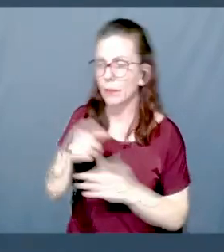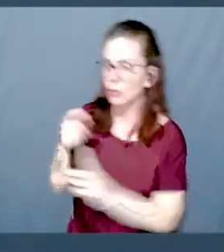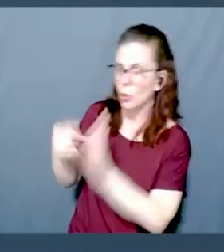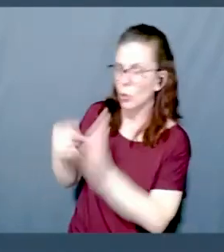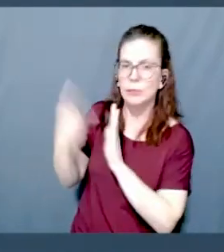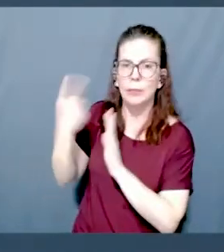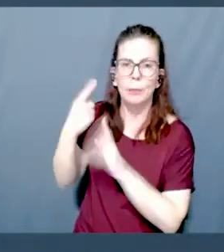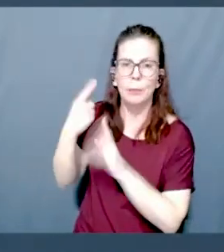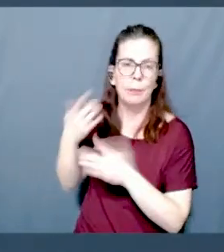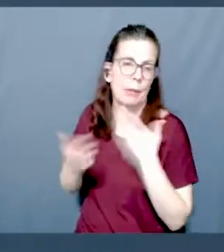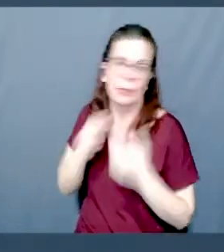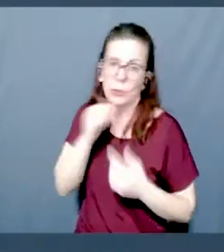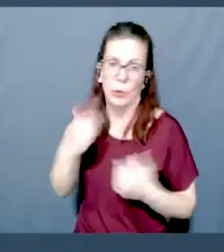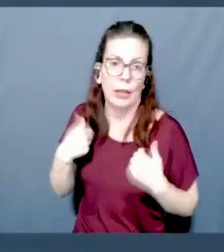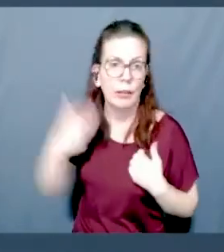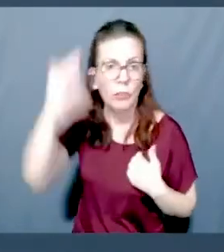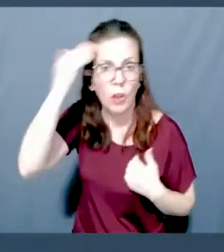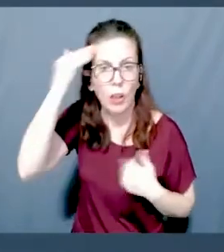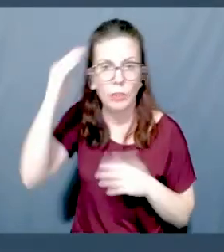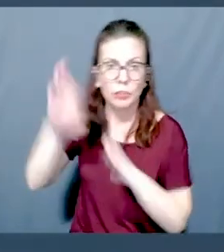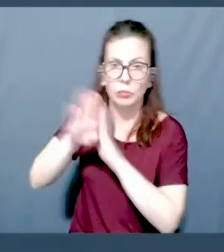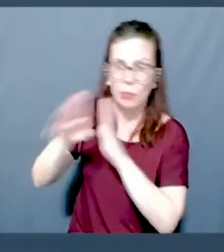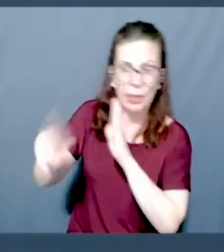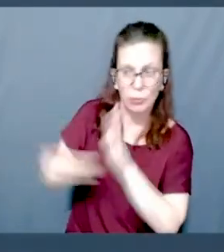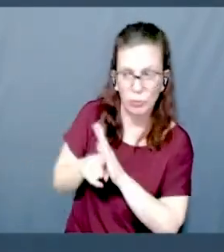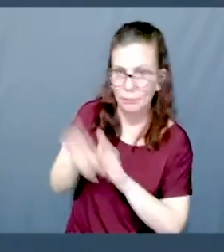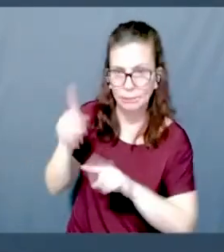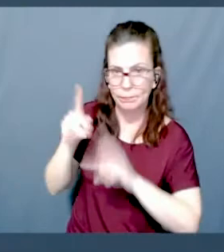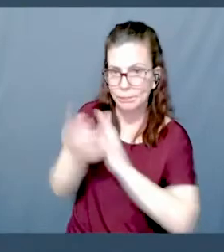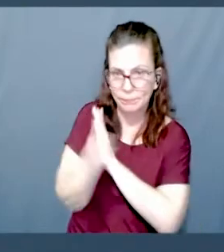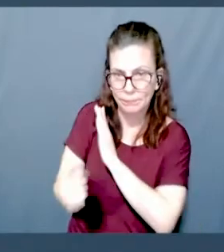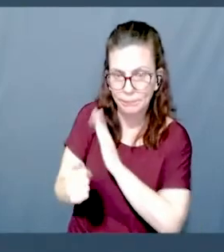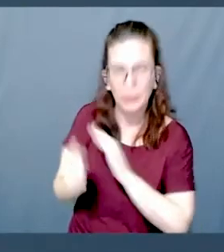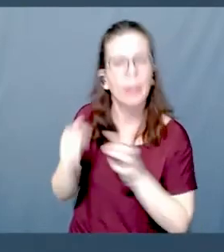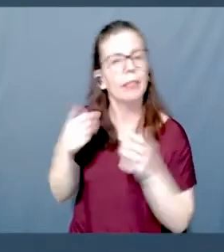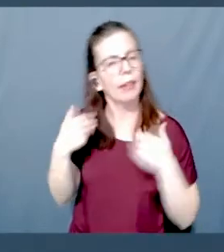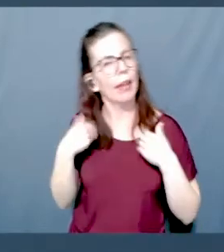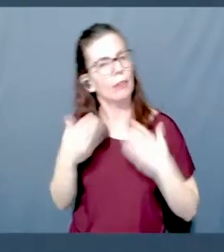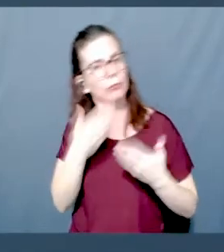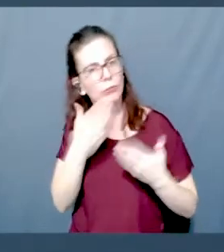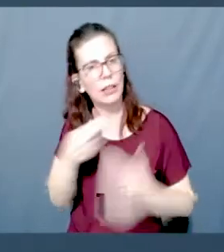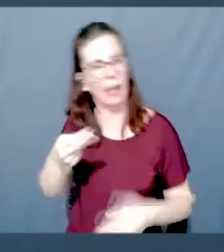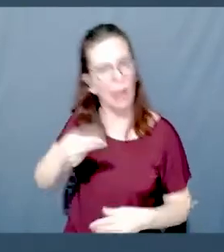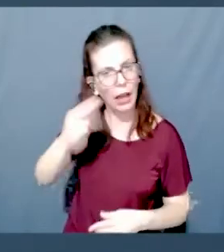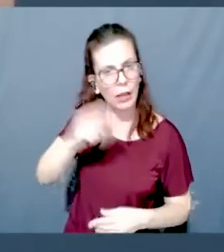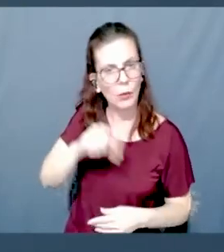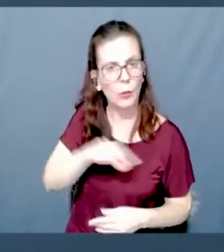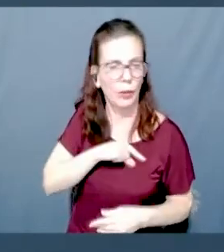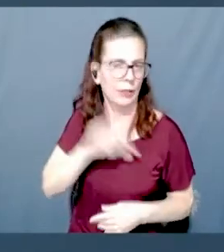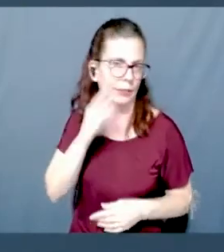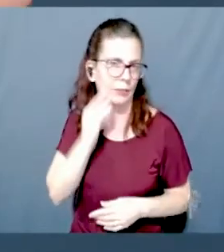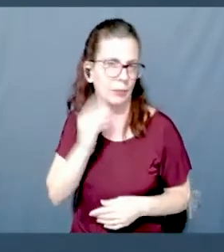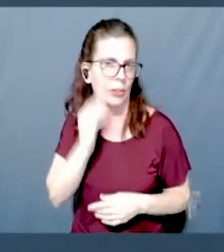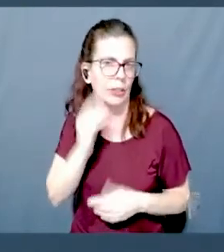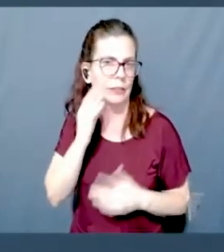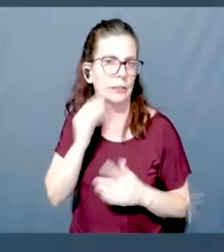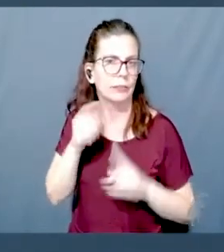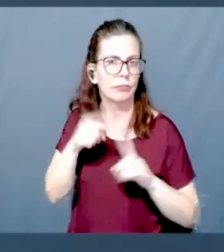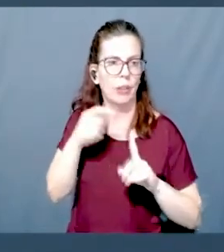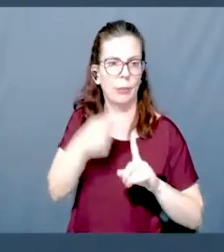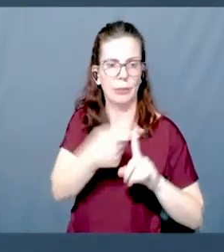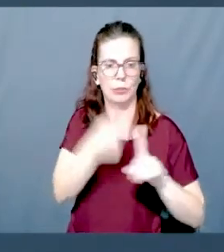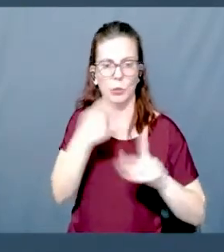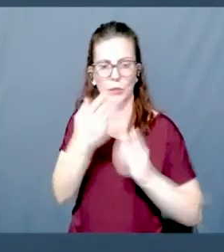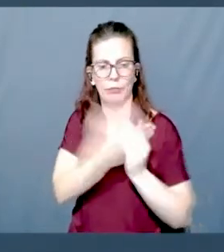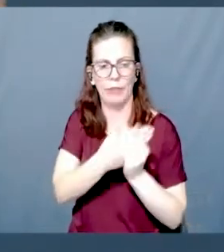the knowledge or the background can get a really optimized, high quality experience from a source file available for a